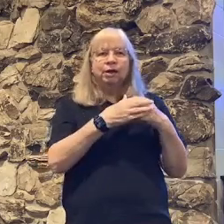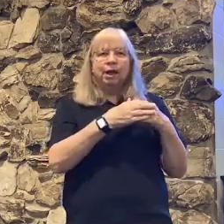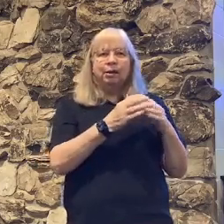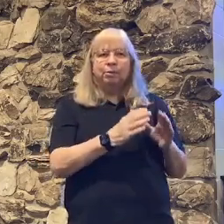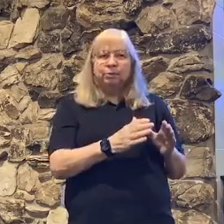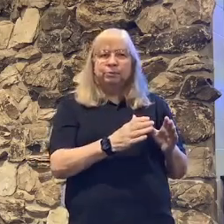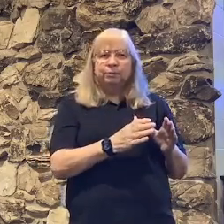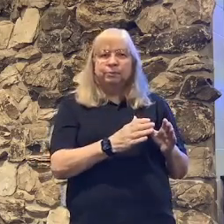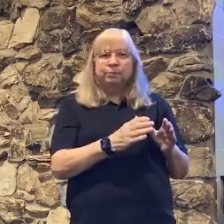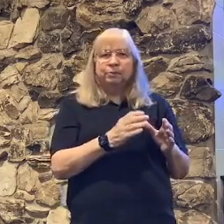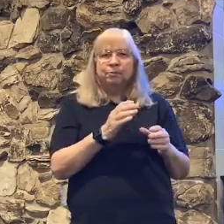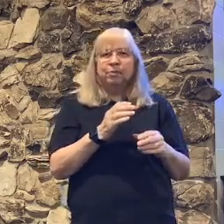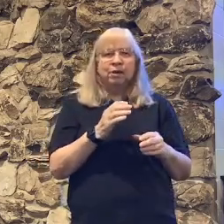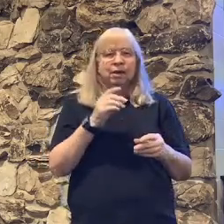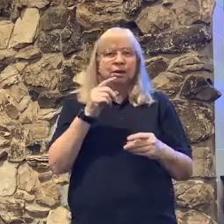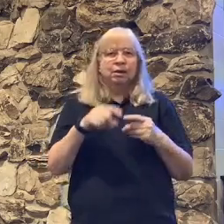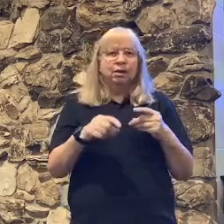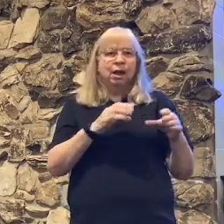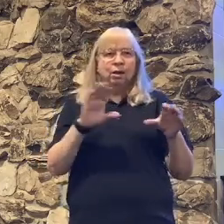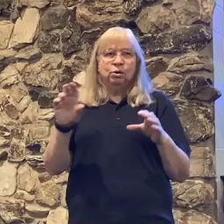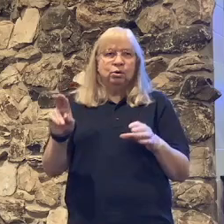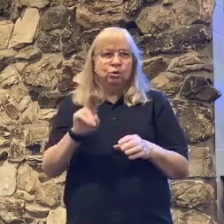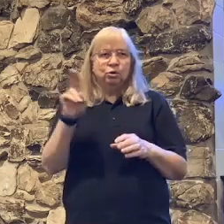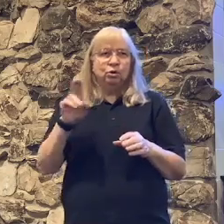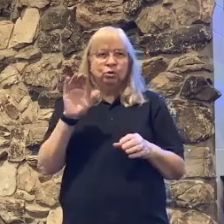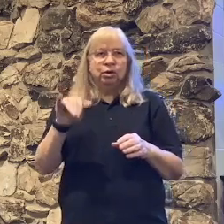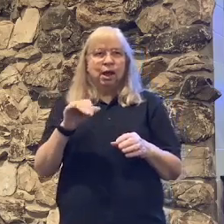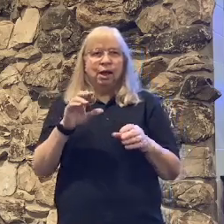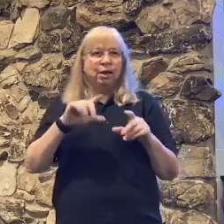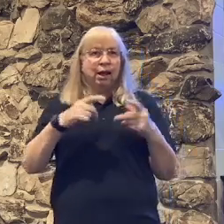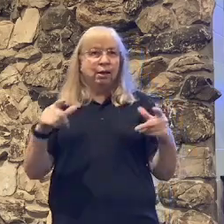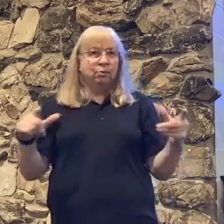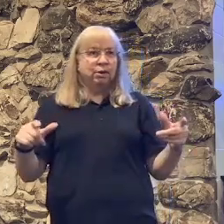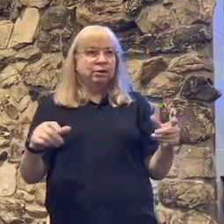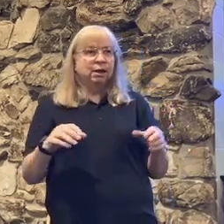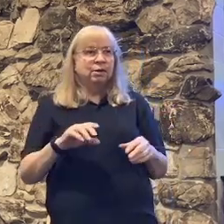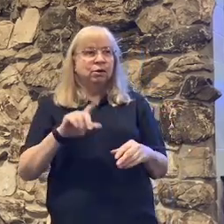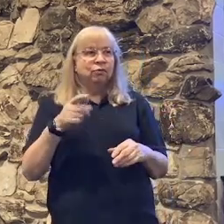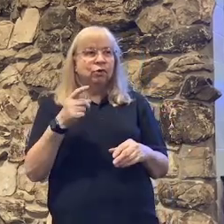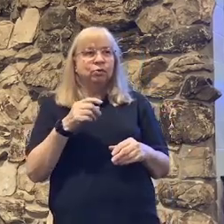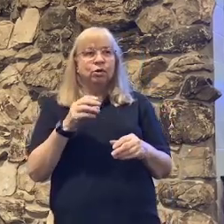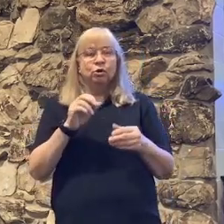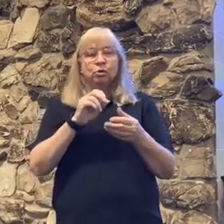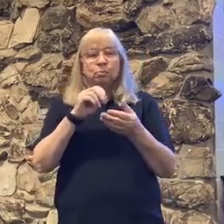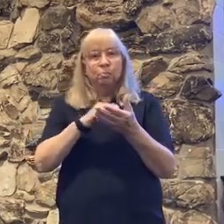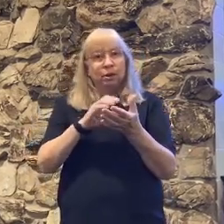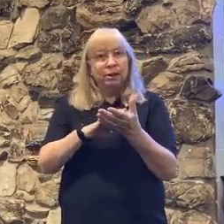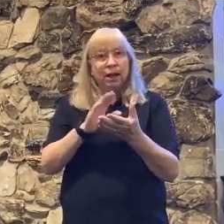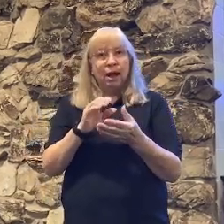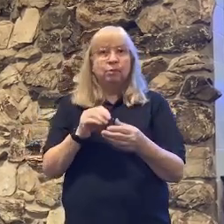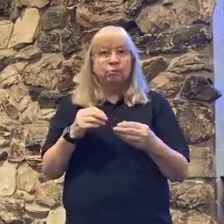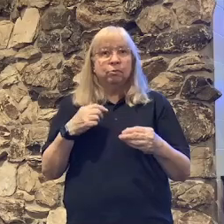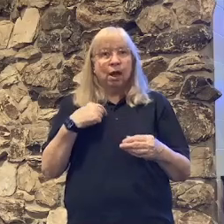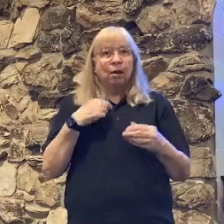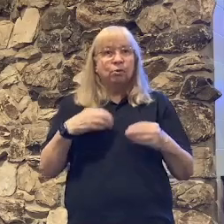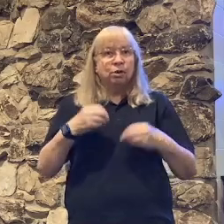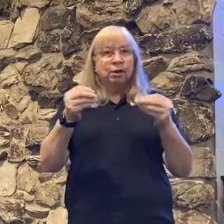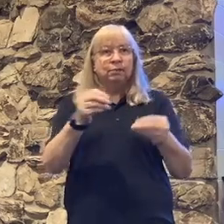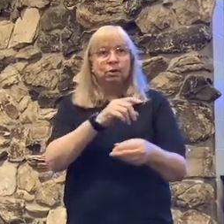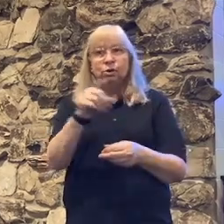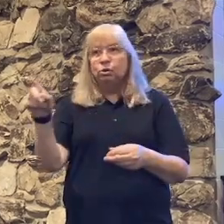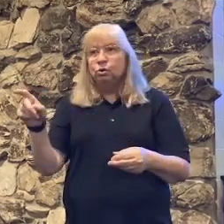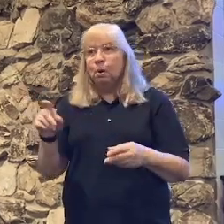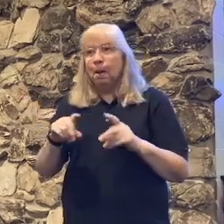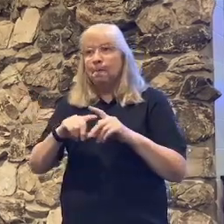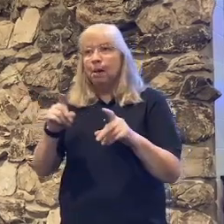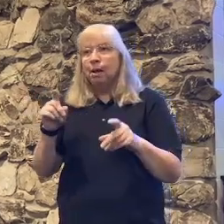Okay? You can't use that language. That's the first one. You can write it down. I'll give it to you. But